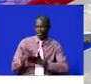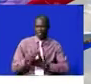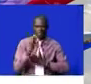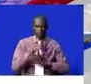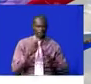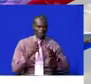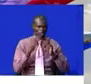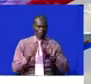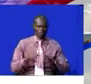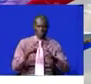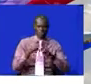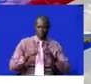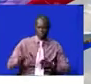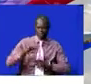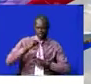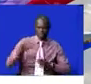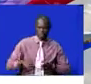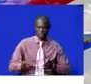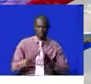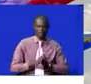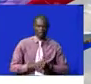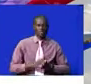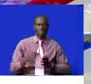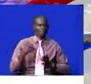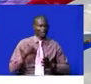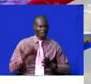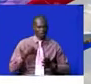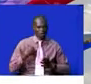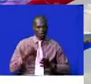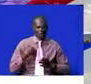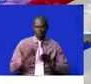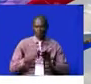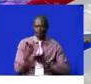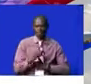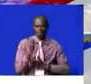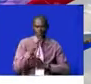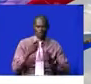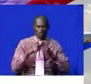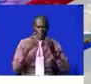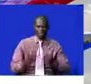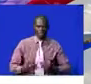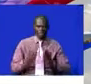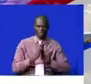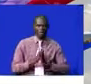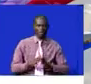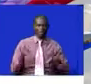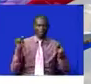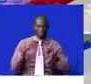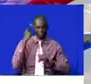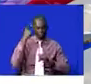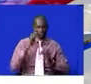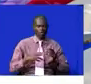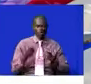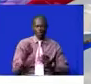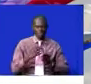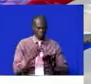gisetieko chenro duto mag piedho jopuonjre ogogo kendo koro girito mana omenda mar mondo mi koro opognegi.